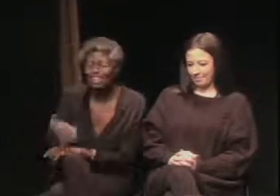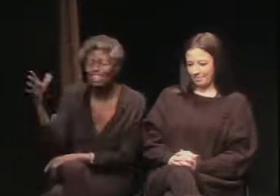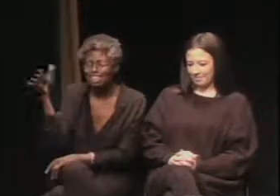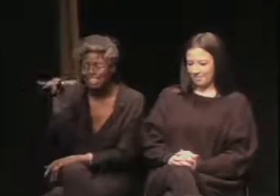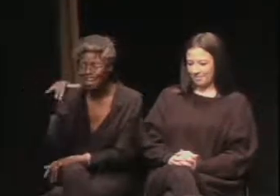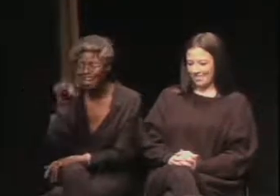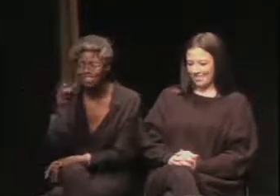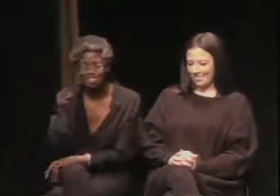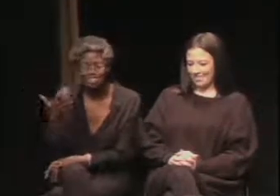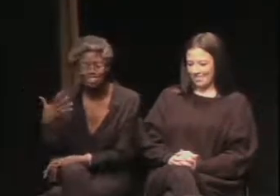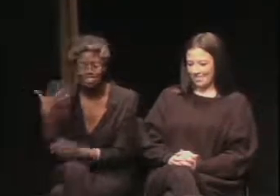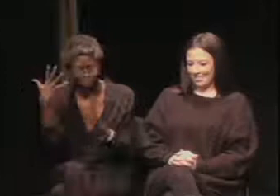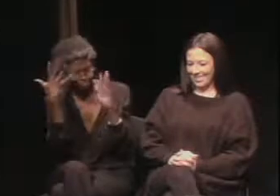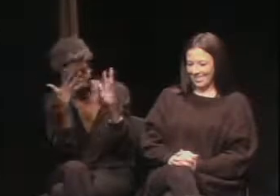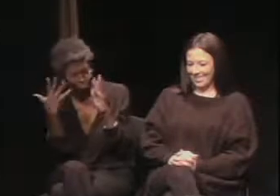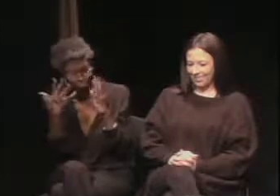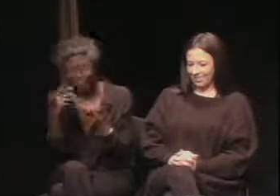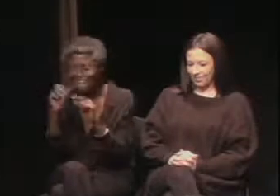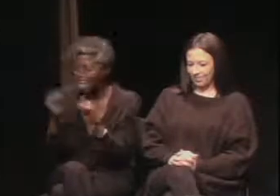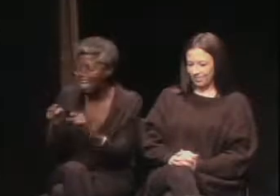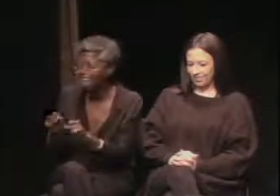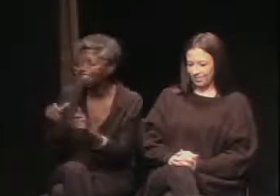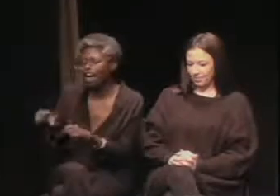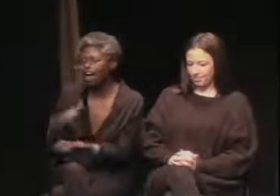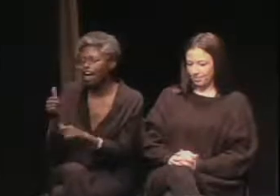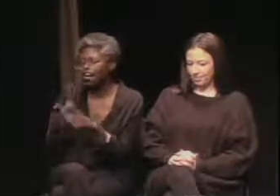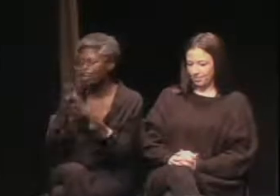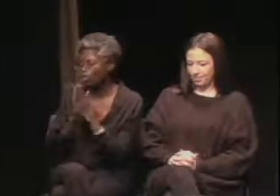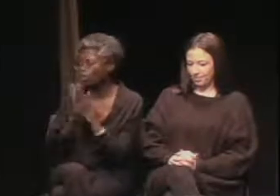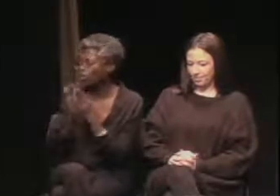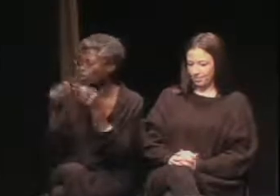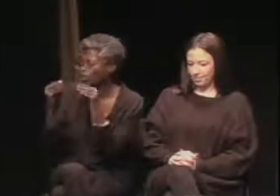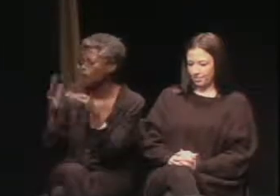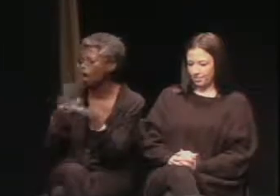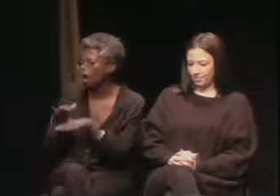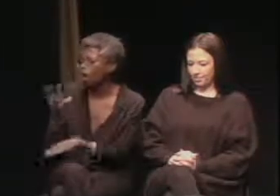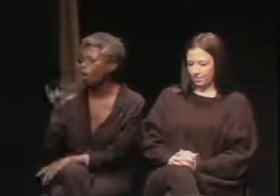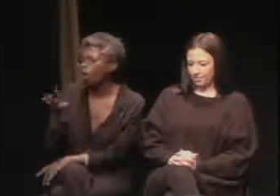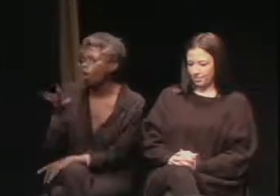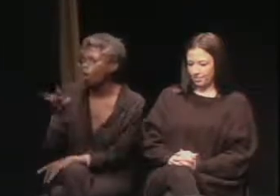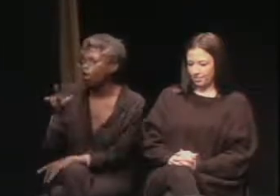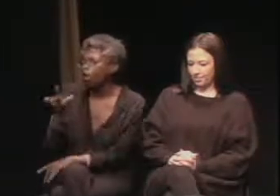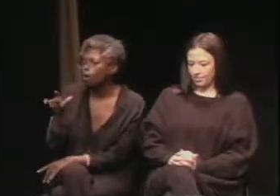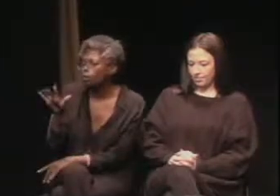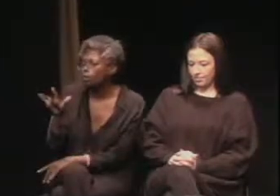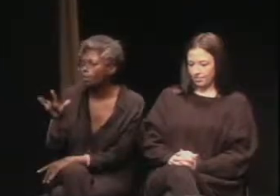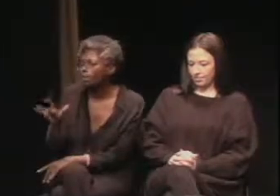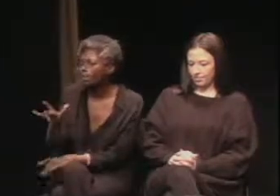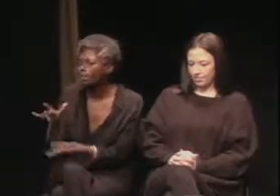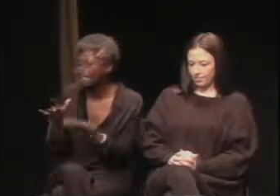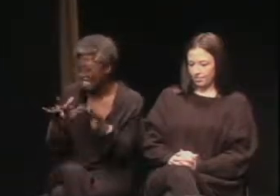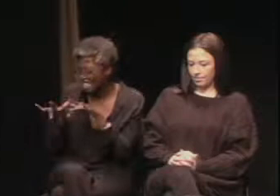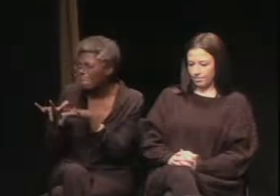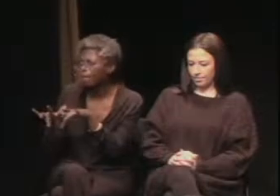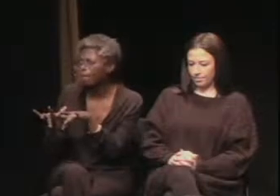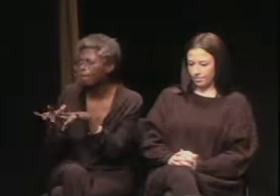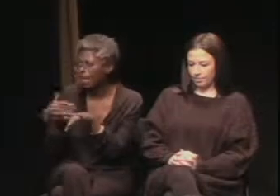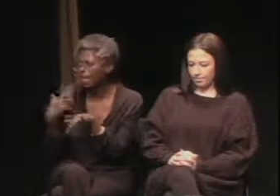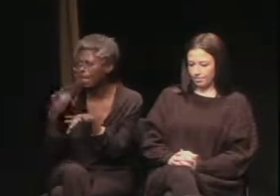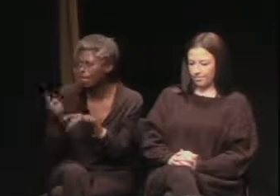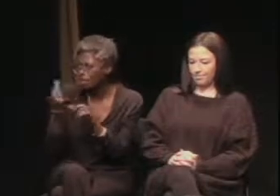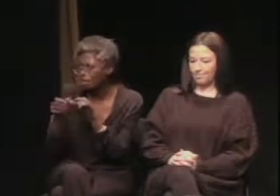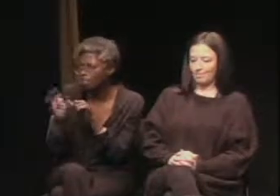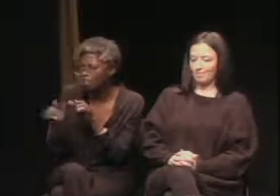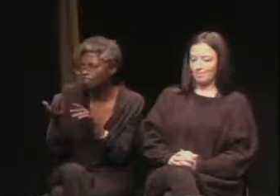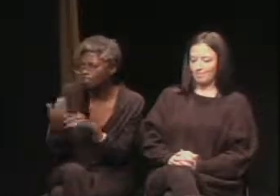People know what I'm talking about, right? You know, and remember there was another bookstore on 125th where he used to get the cassette tapes. I'm gonna test y'all. You remember this? When you